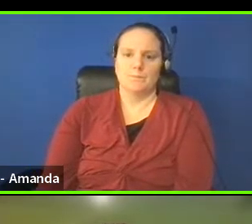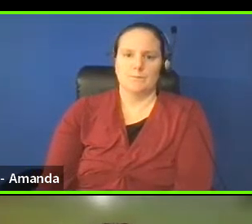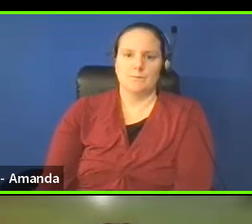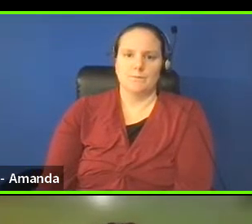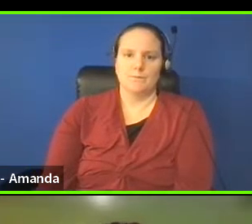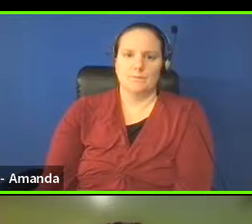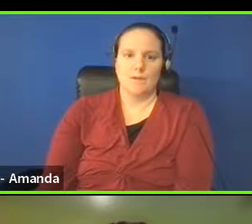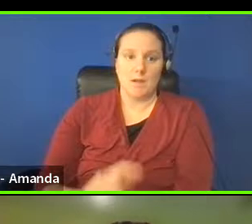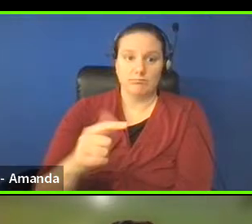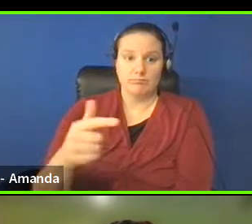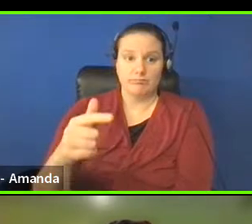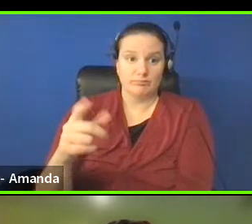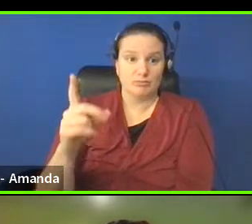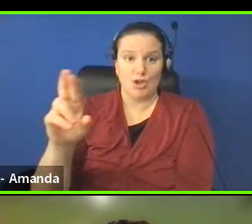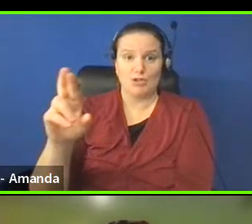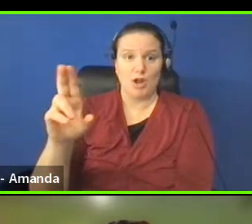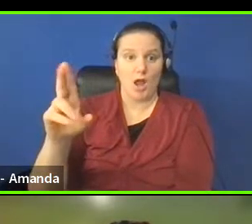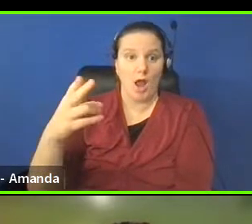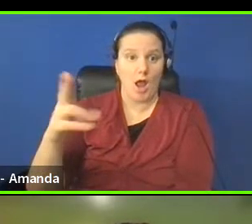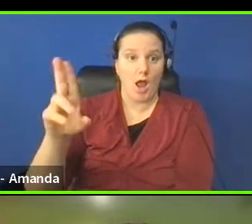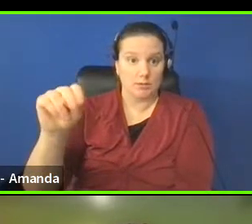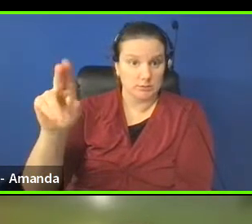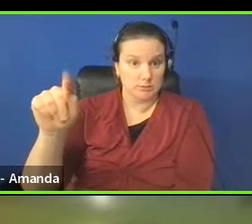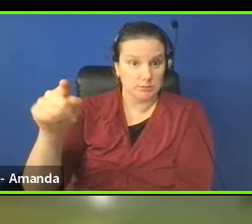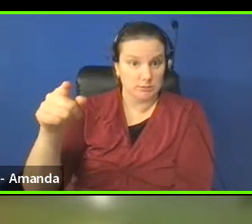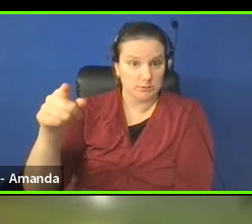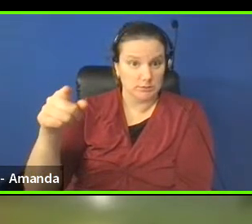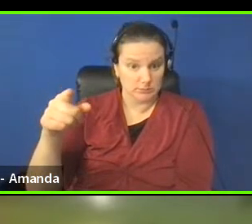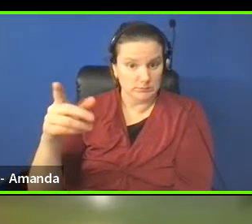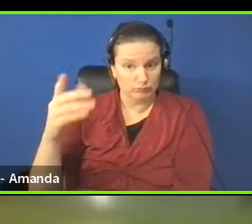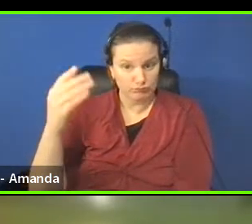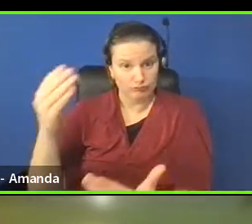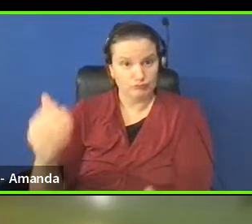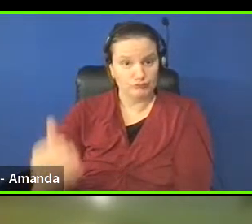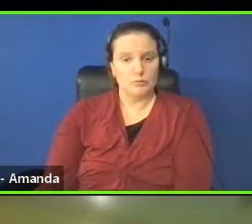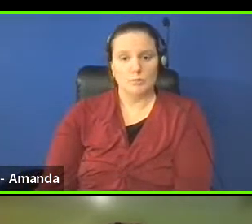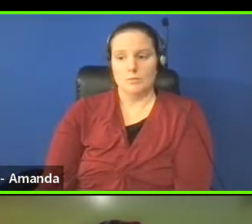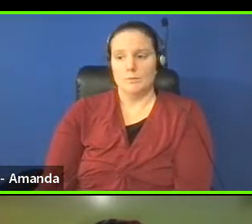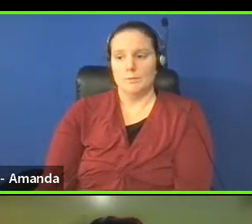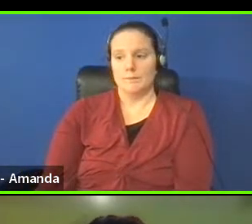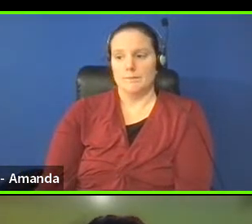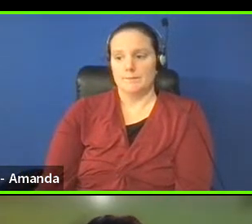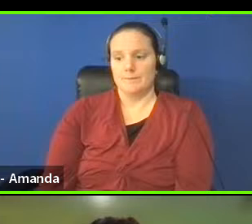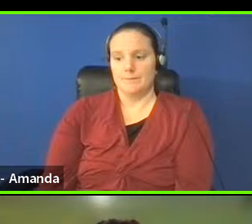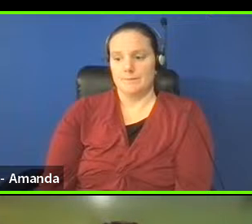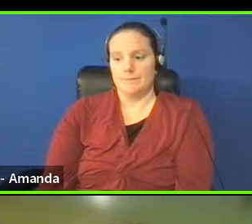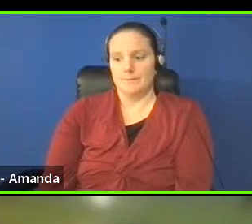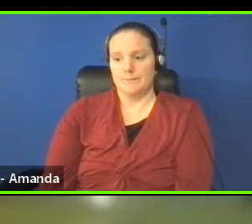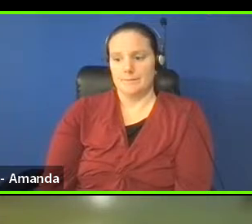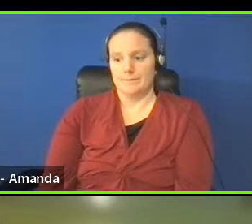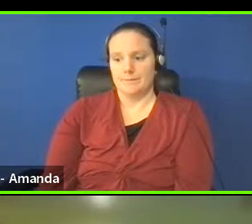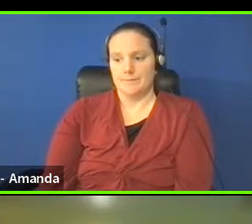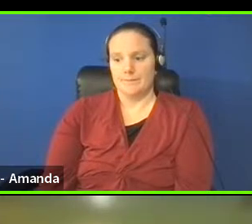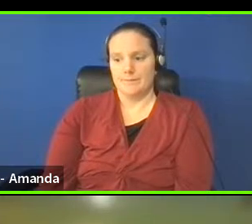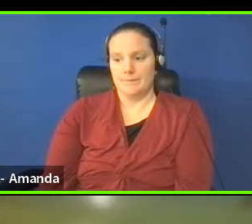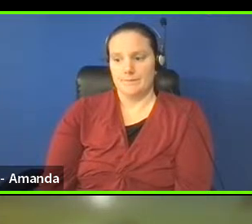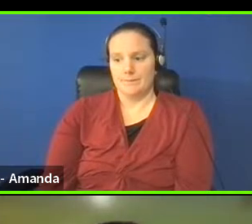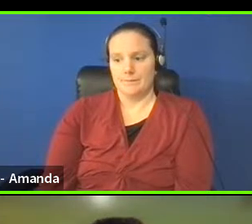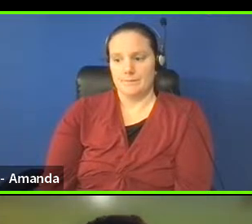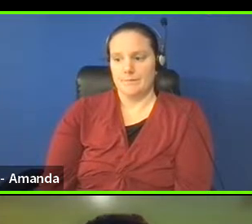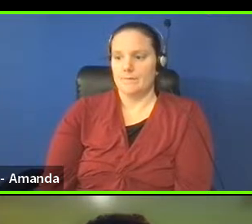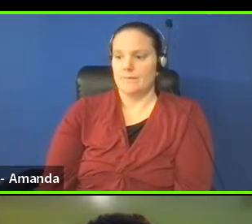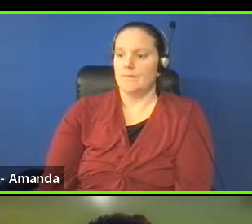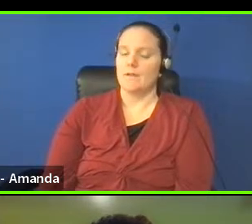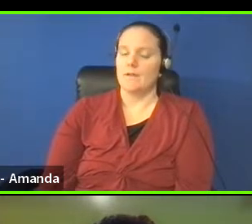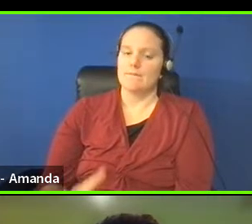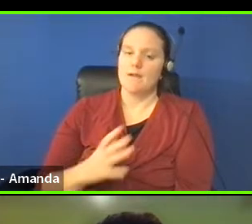turn it back to you, Dr. Hunt, to take us on. Great, thank you. All right, I think we're